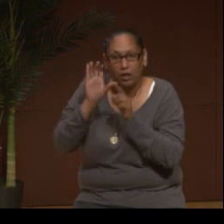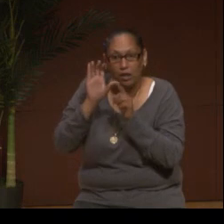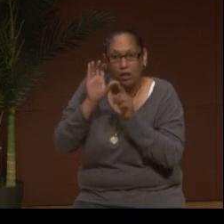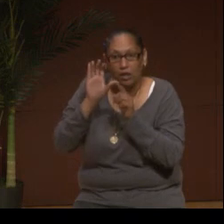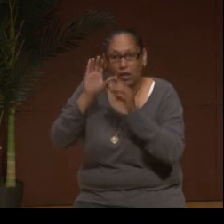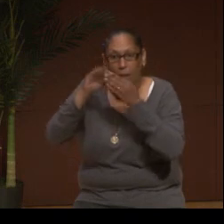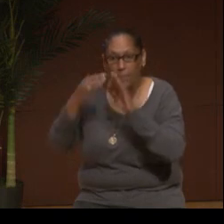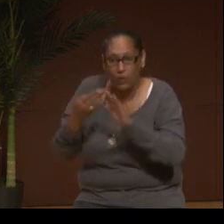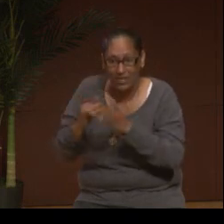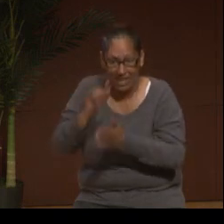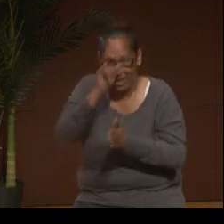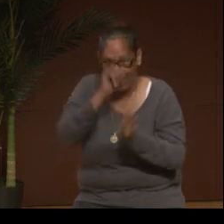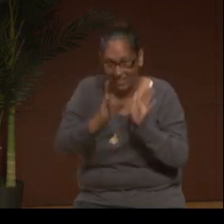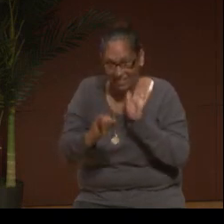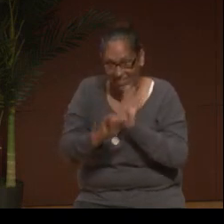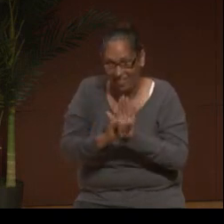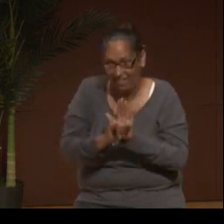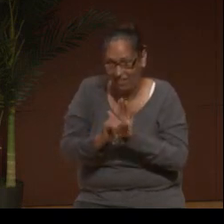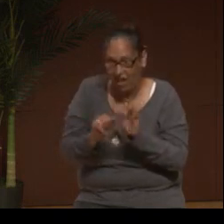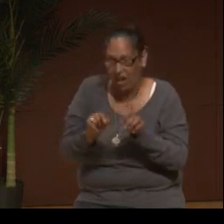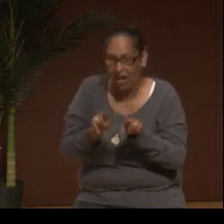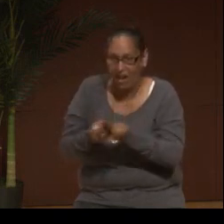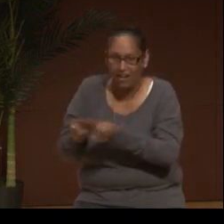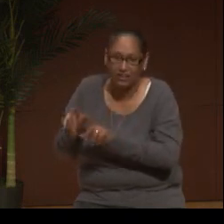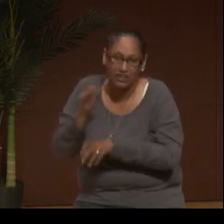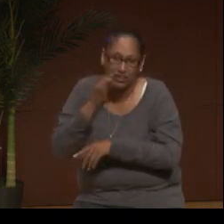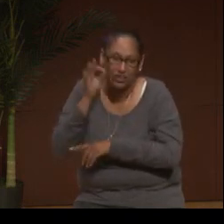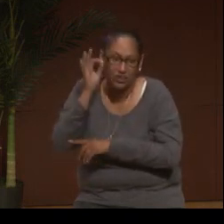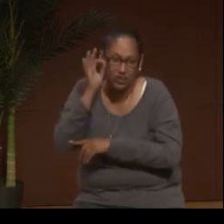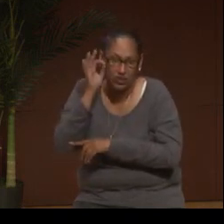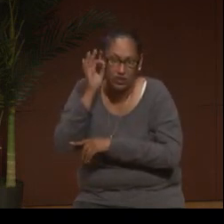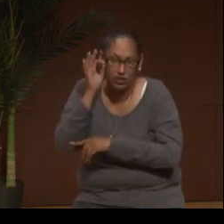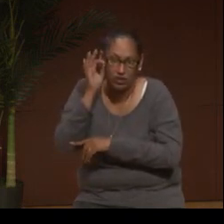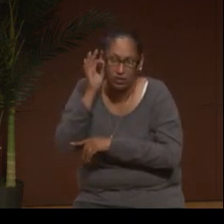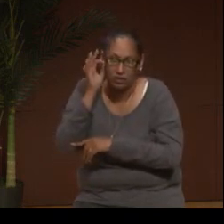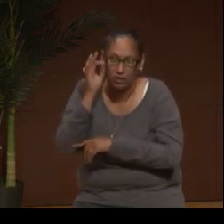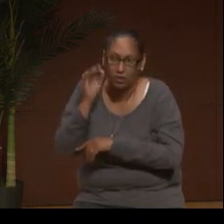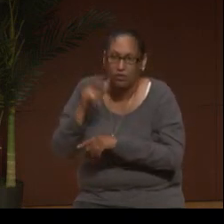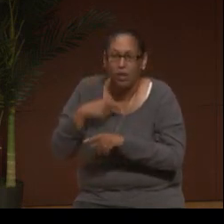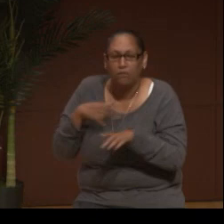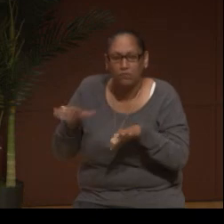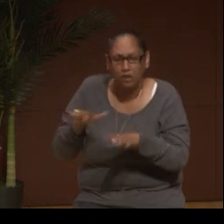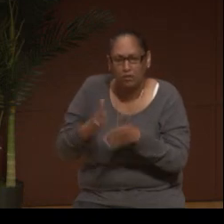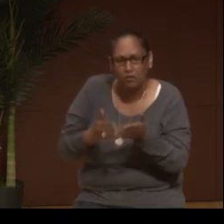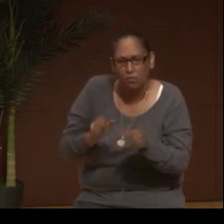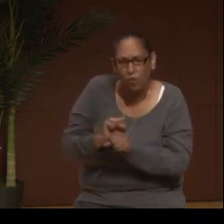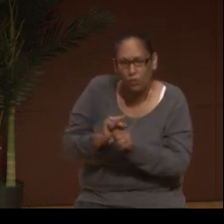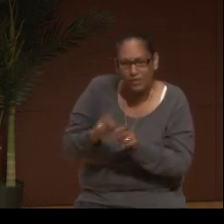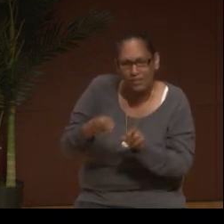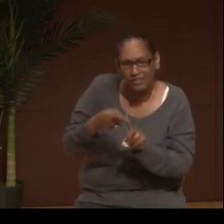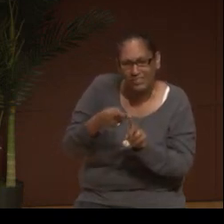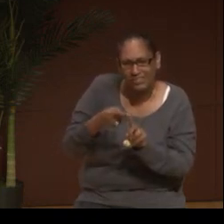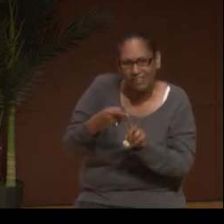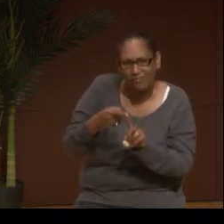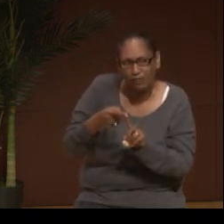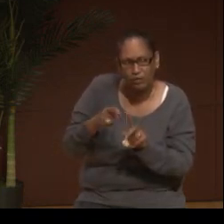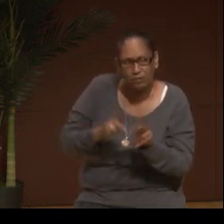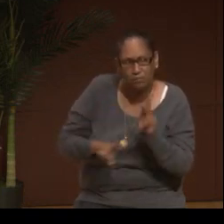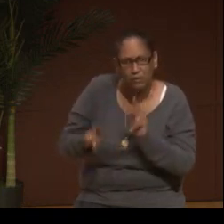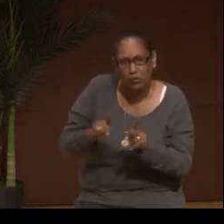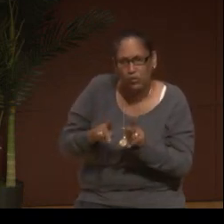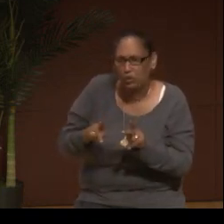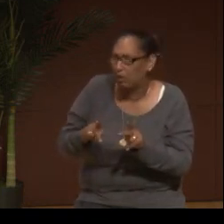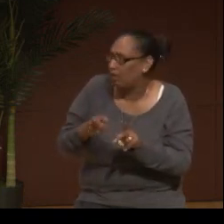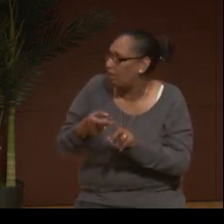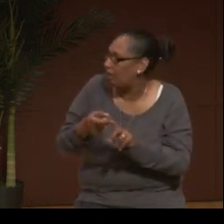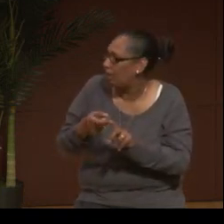that identify as indigenous in the Lesser Antilles. So I've done some work with the first people, Santa Rosa's